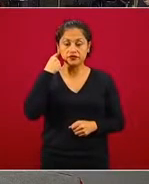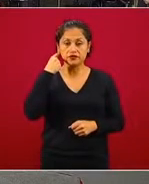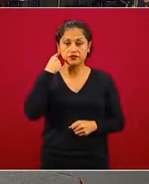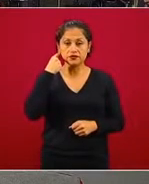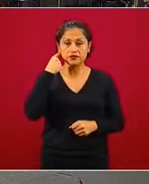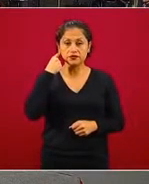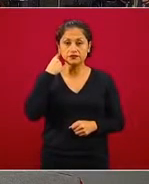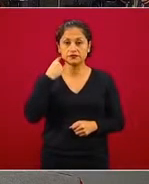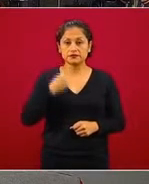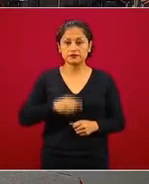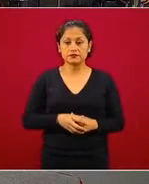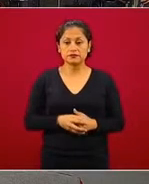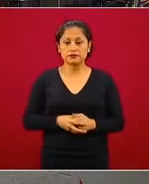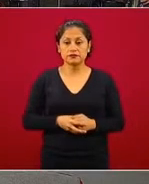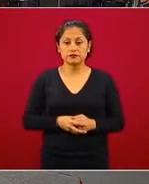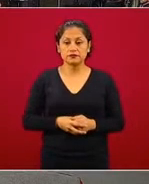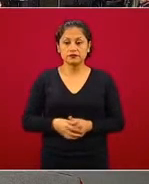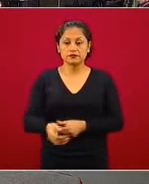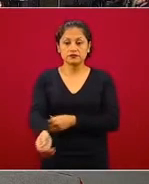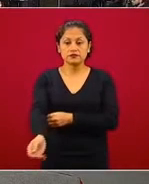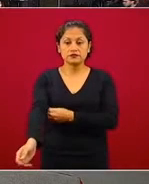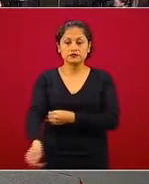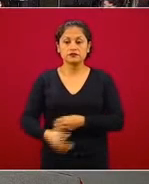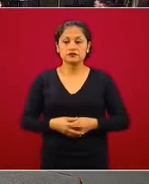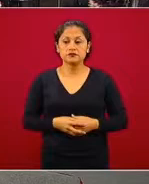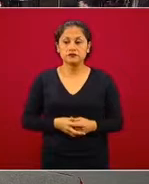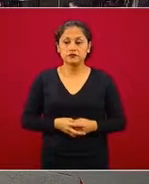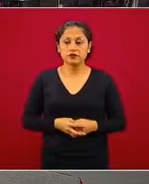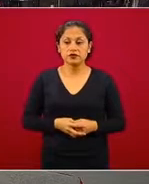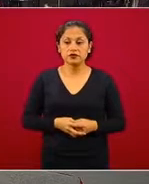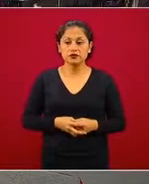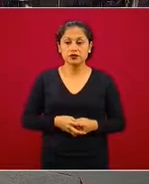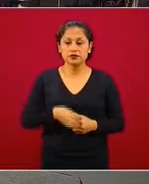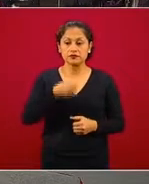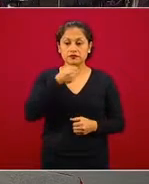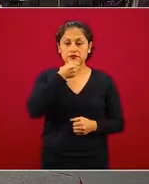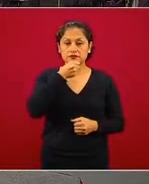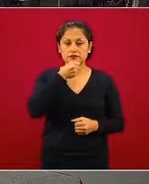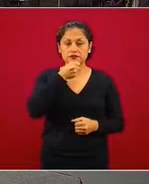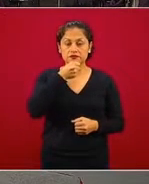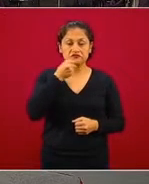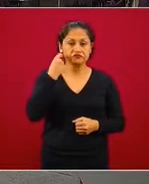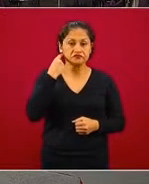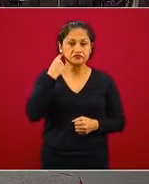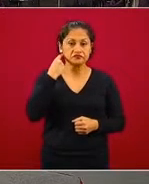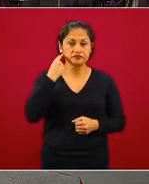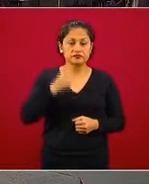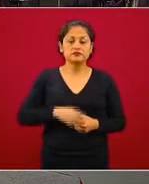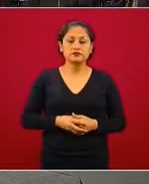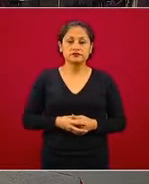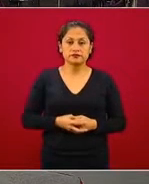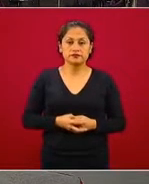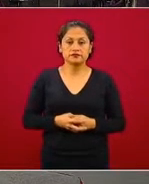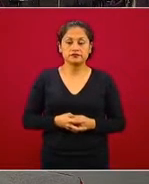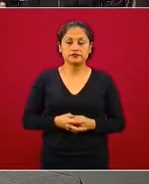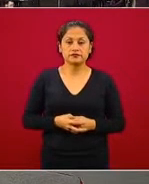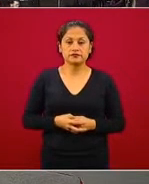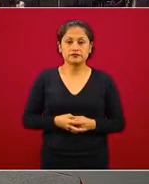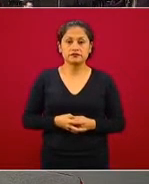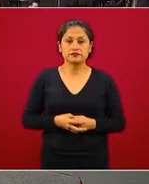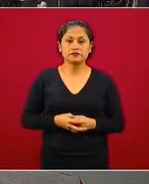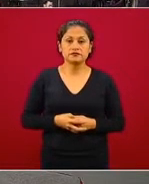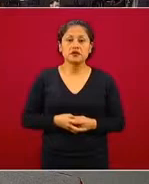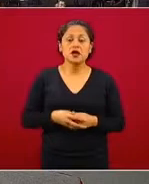Let's go to Q&A. Miembros de la Alianza de los Yes, Trabajadores you, de la Bianca, Salud and then y Hans Salazar. Empleados